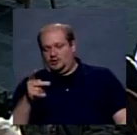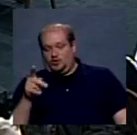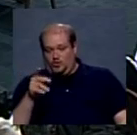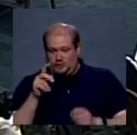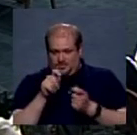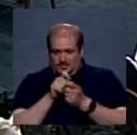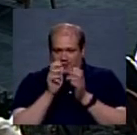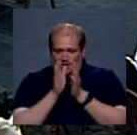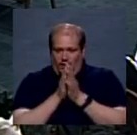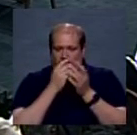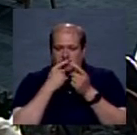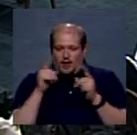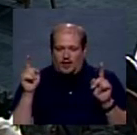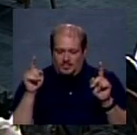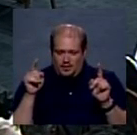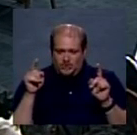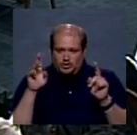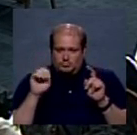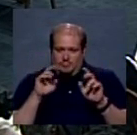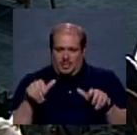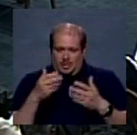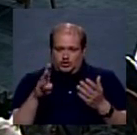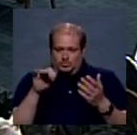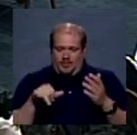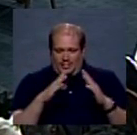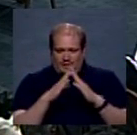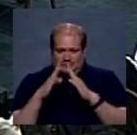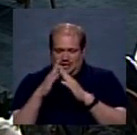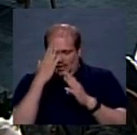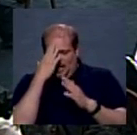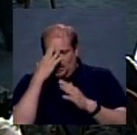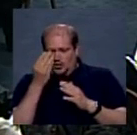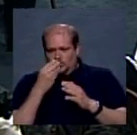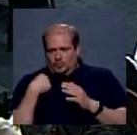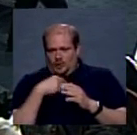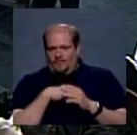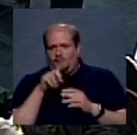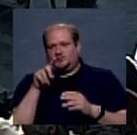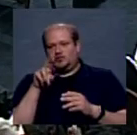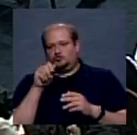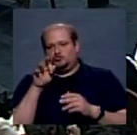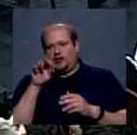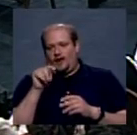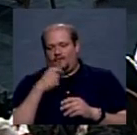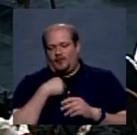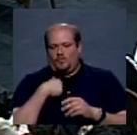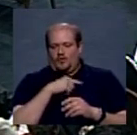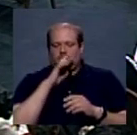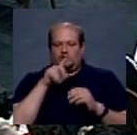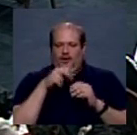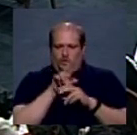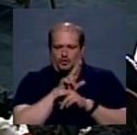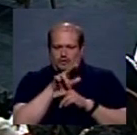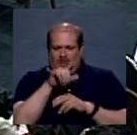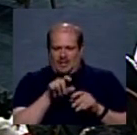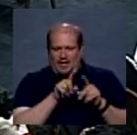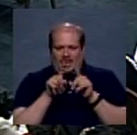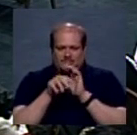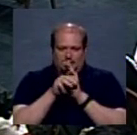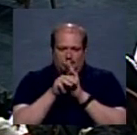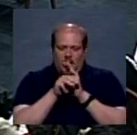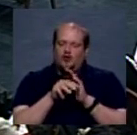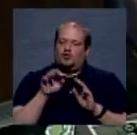a proclamation be issued by the city? I know you gave us a draft of one, and are we talking about using this as a model